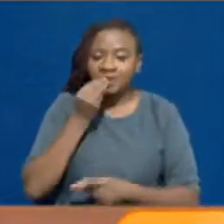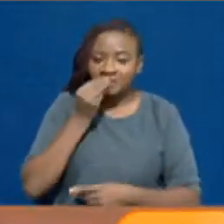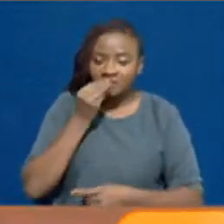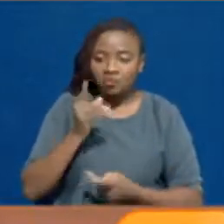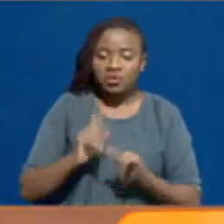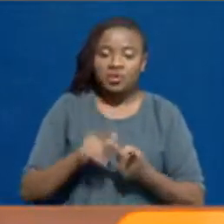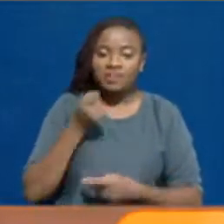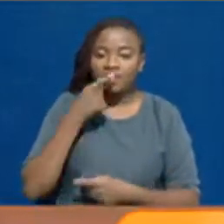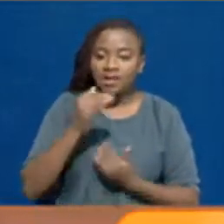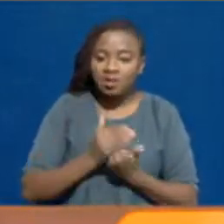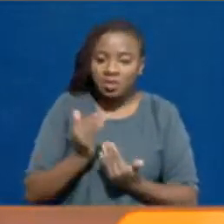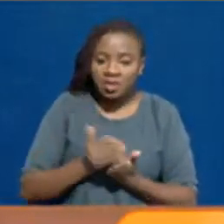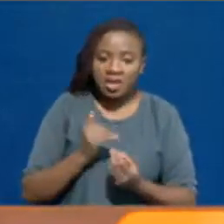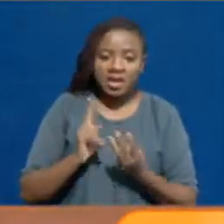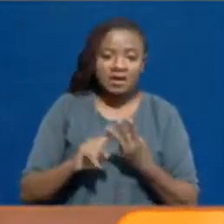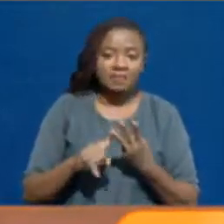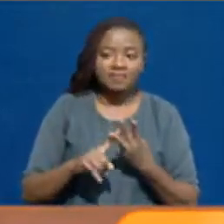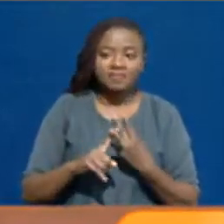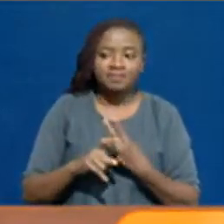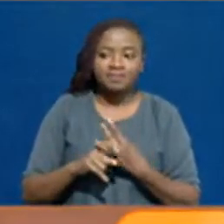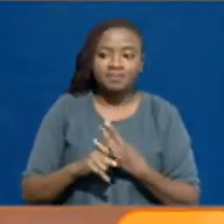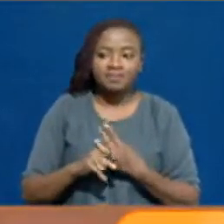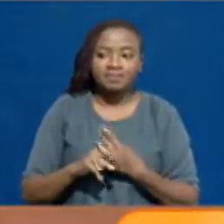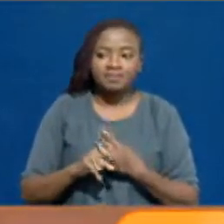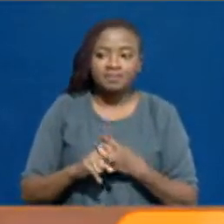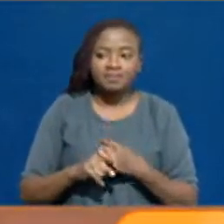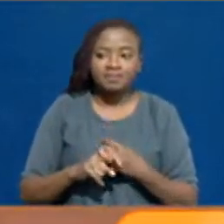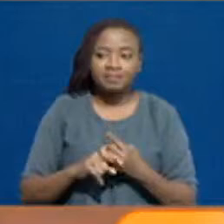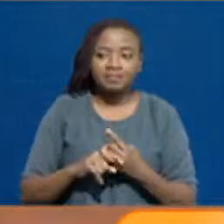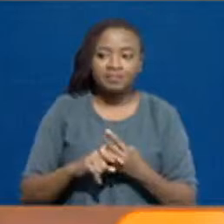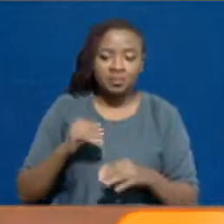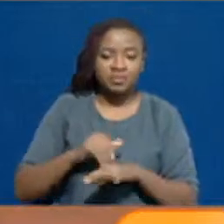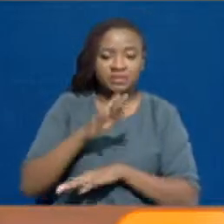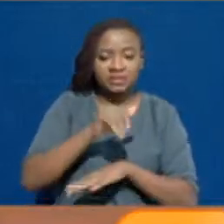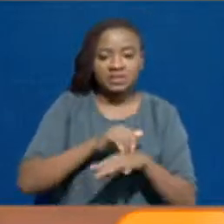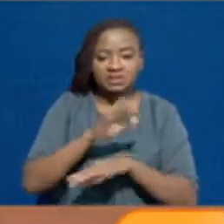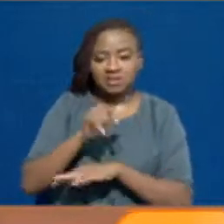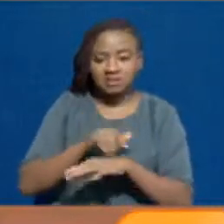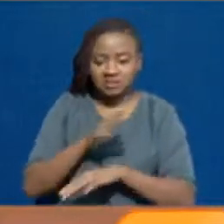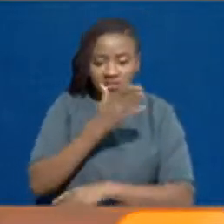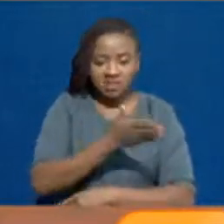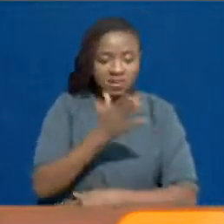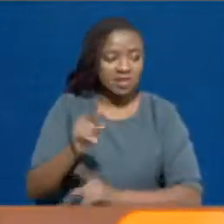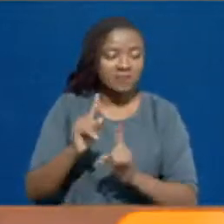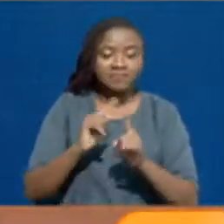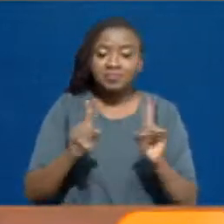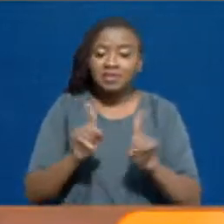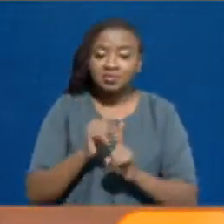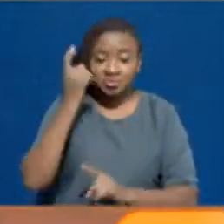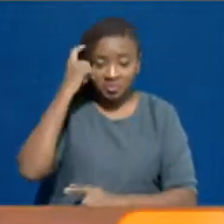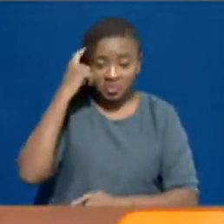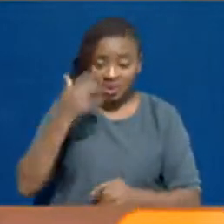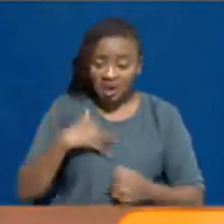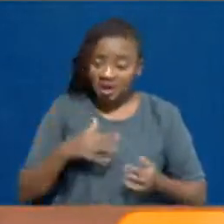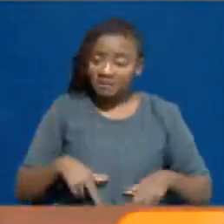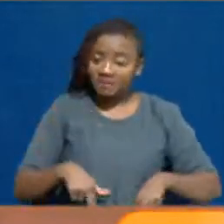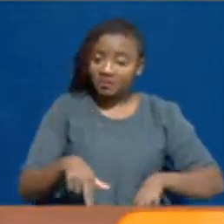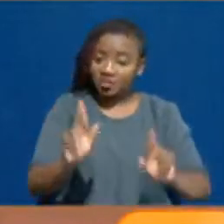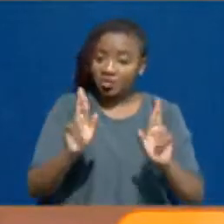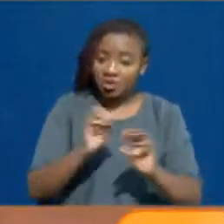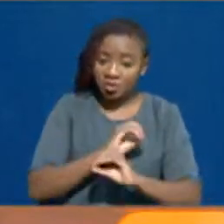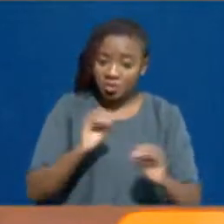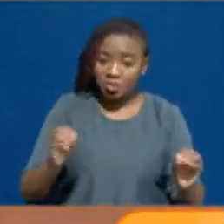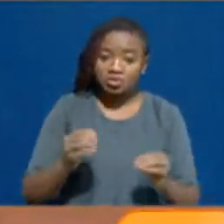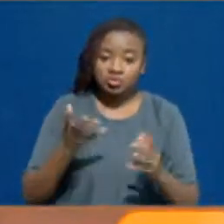treatment, health commodities to be taken to those people. And then there are no roads. So this would mean